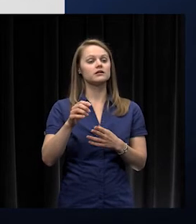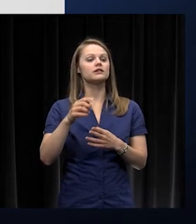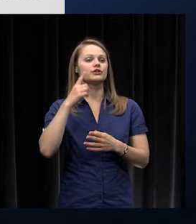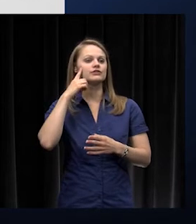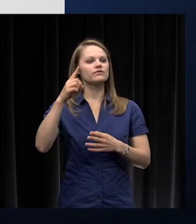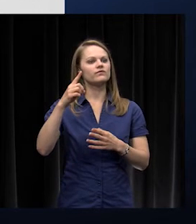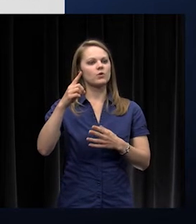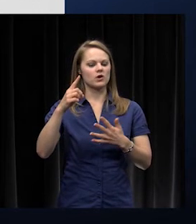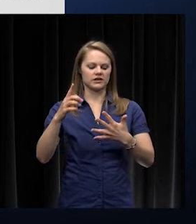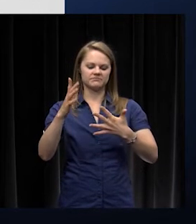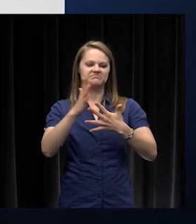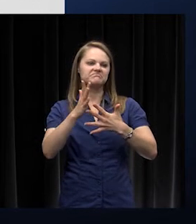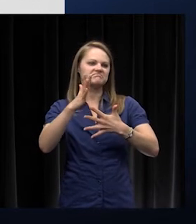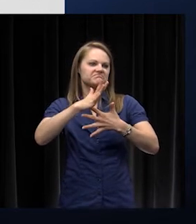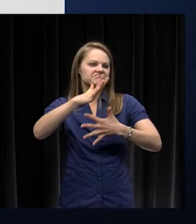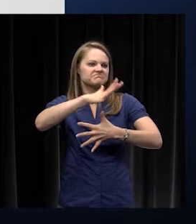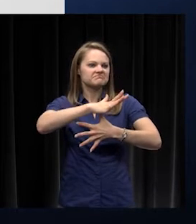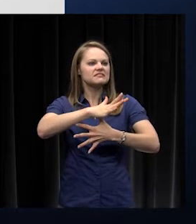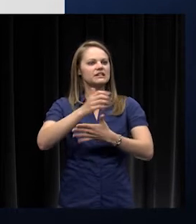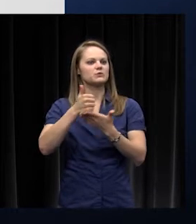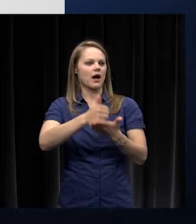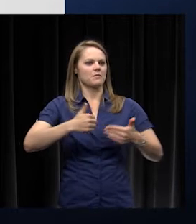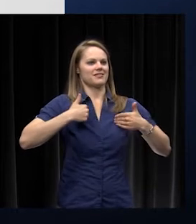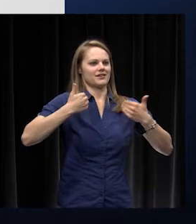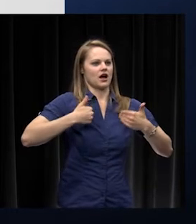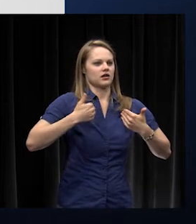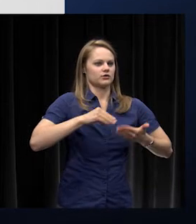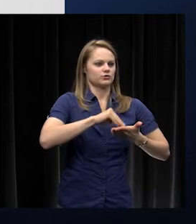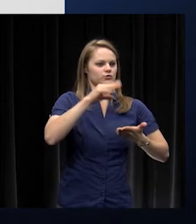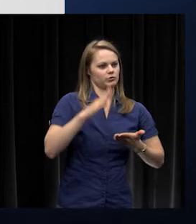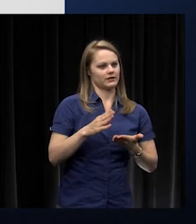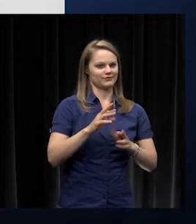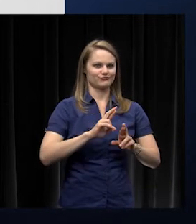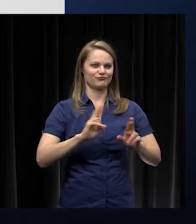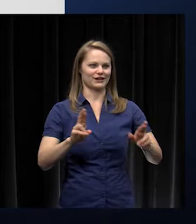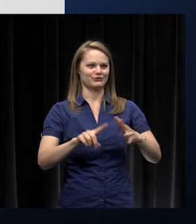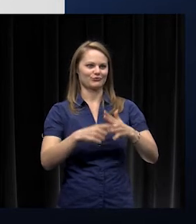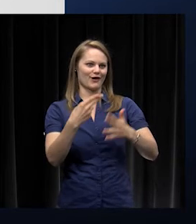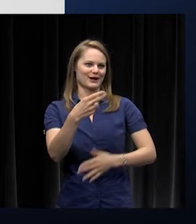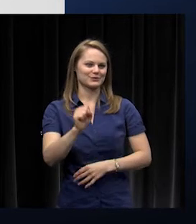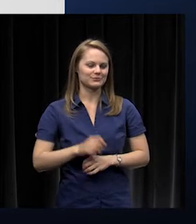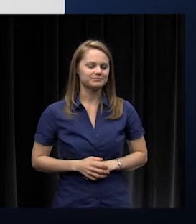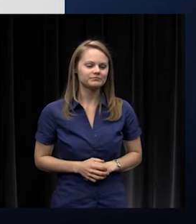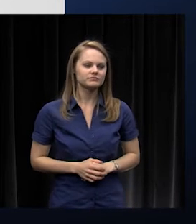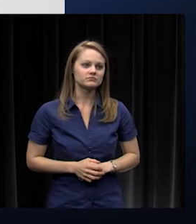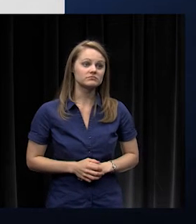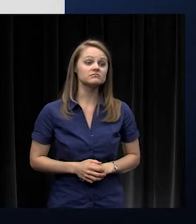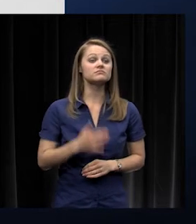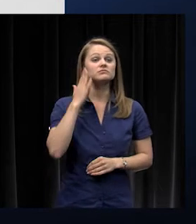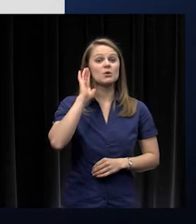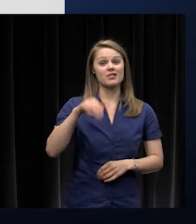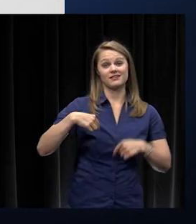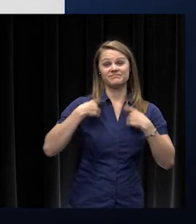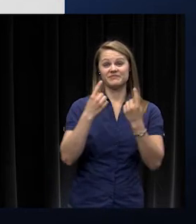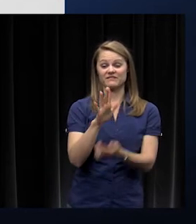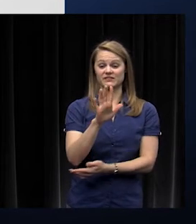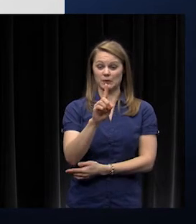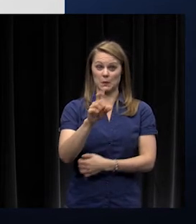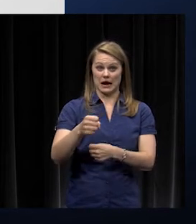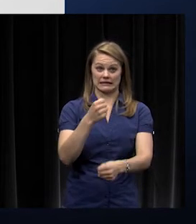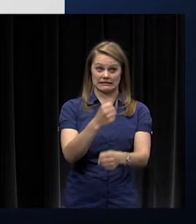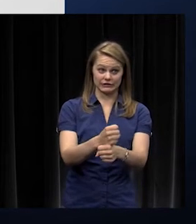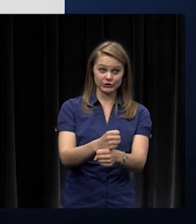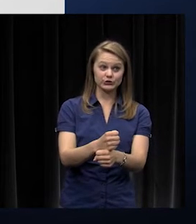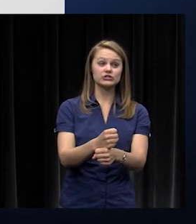school year. And that's always very exciting. Well, as you know, for 51 years, this district has welcomed more students than they